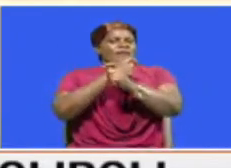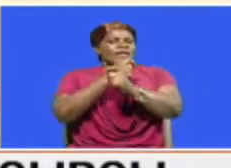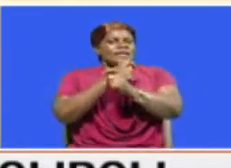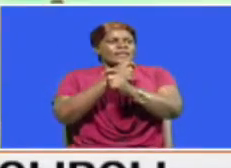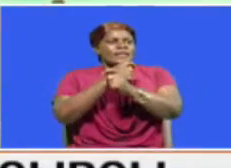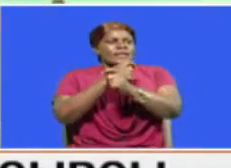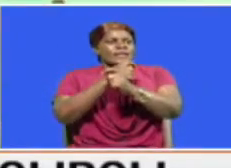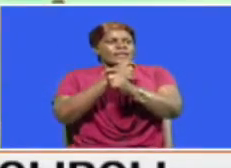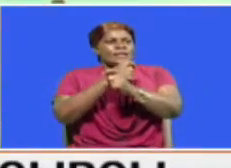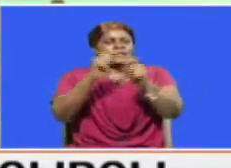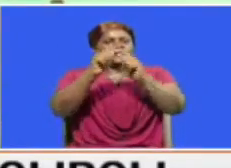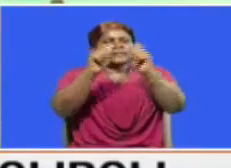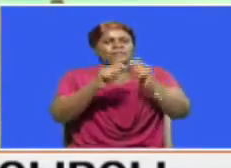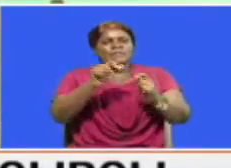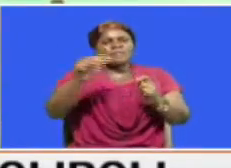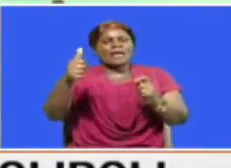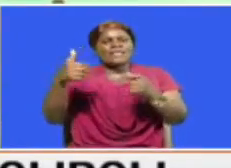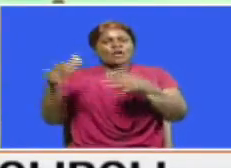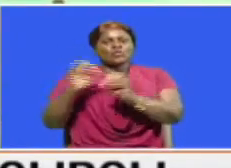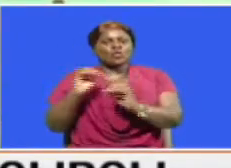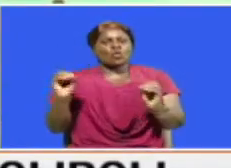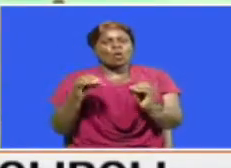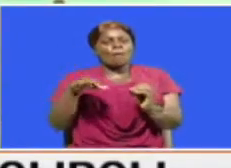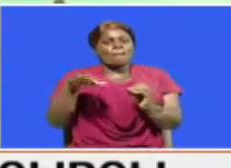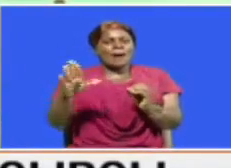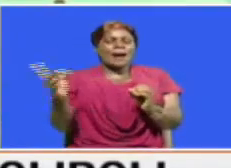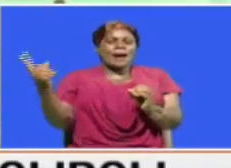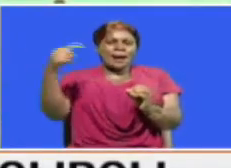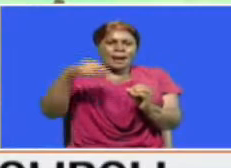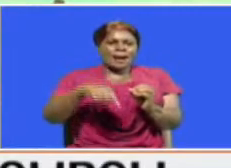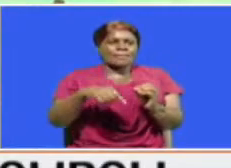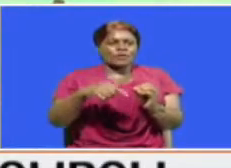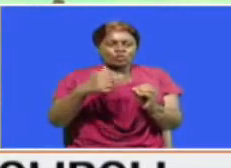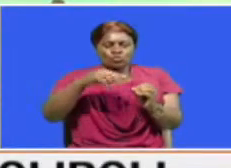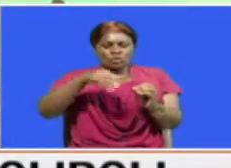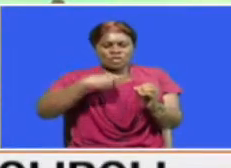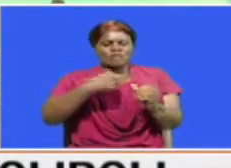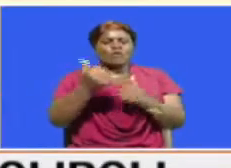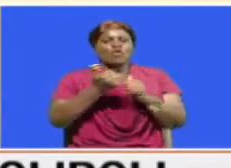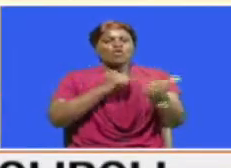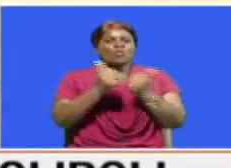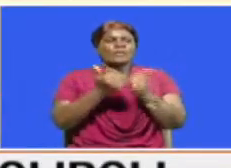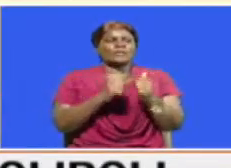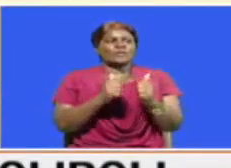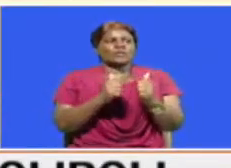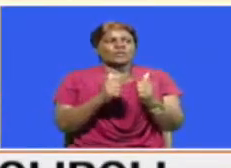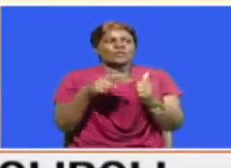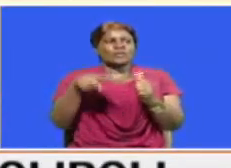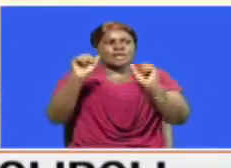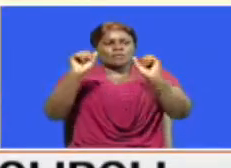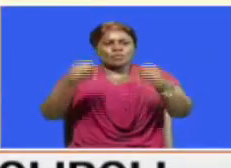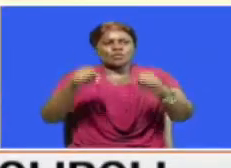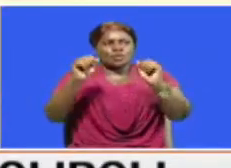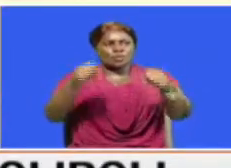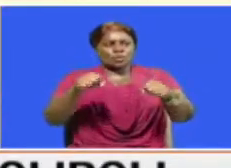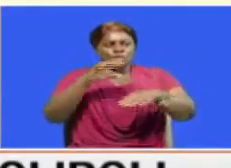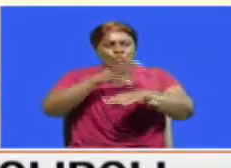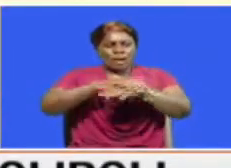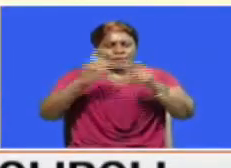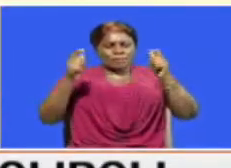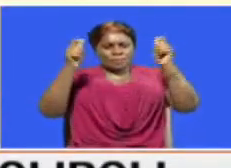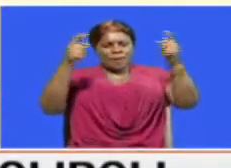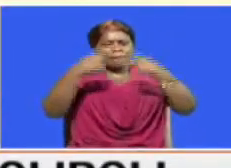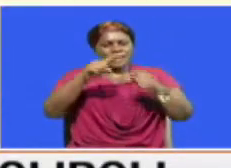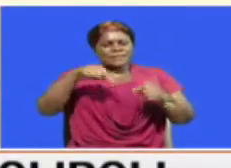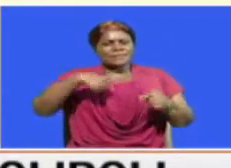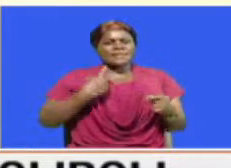for the other teams, they have got nothing to lose, because they are coming here now to give us a competition and challenge us so that they can be able to clinch the title. But